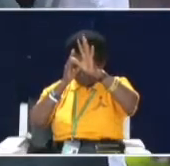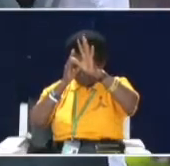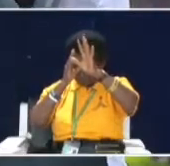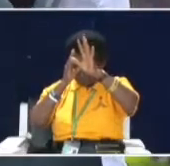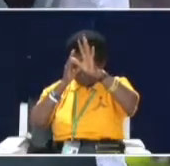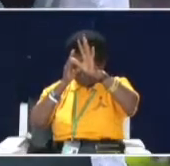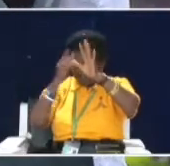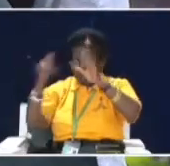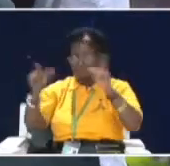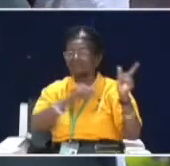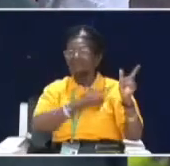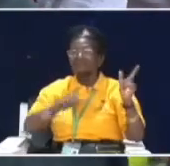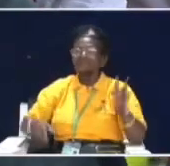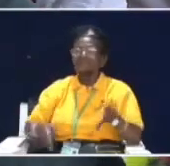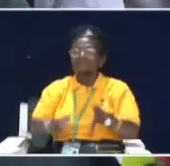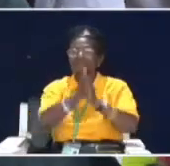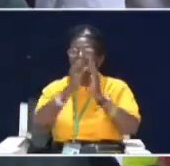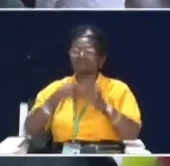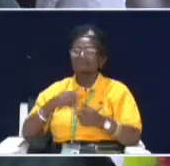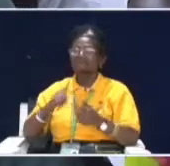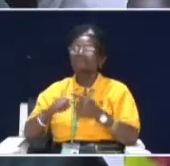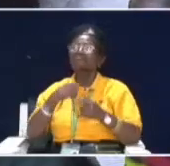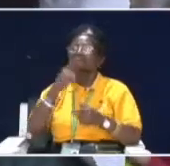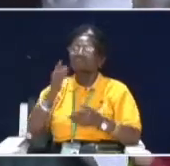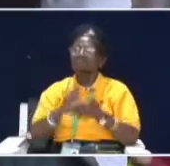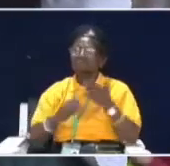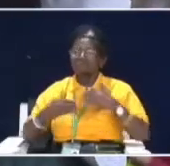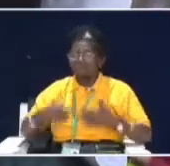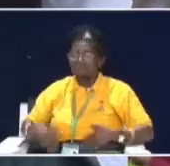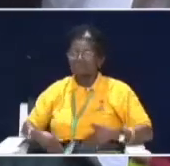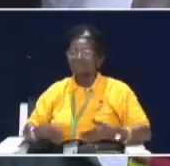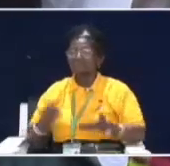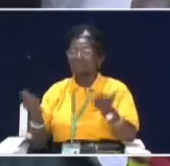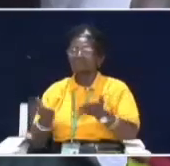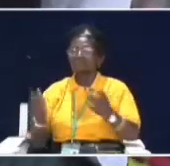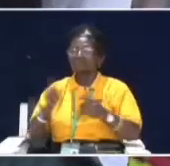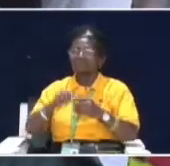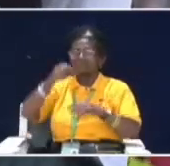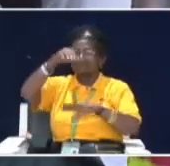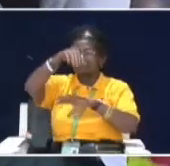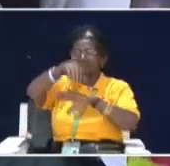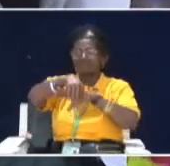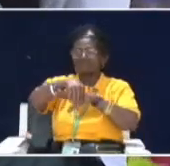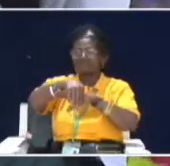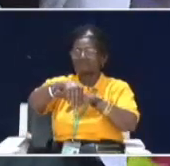The Lord asked me to tell somebody tonight. Oluwa ni ki so feni kan lale yi.